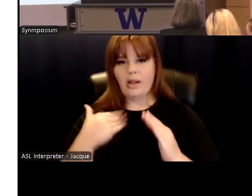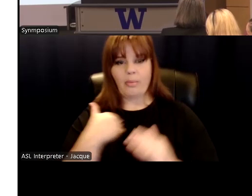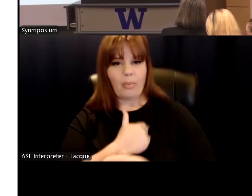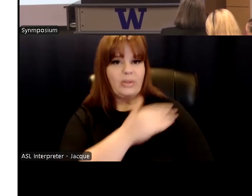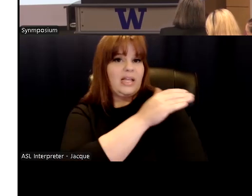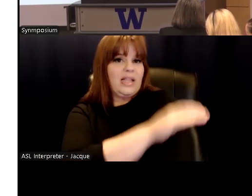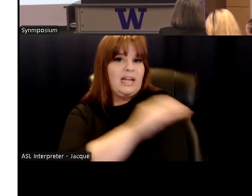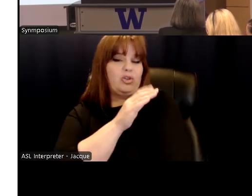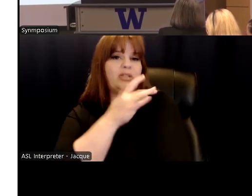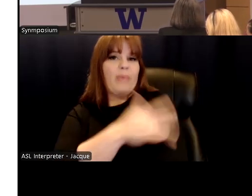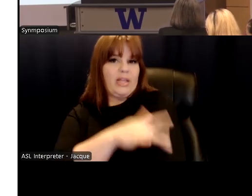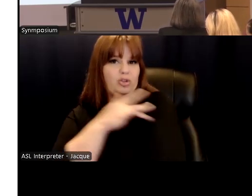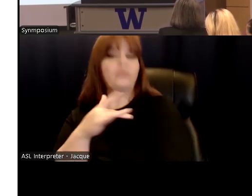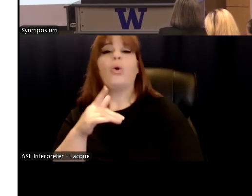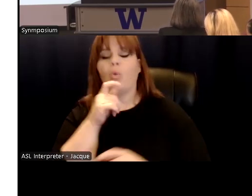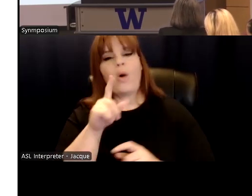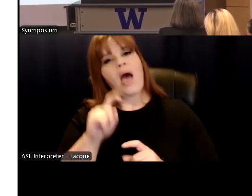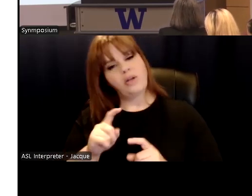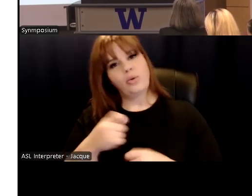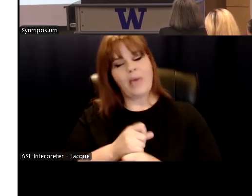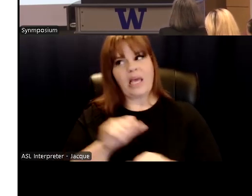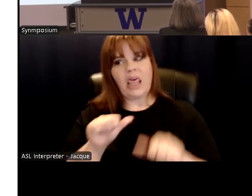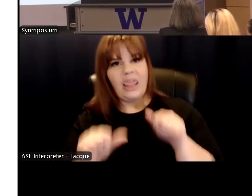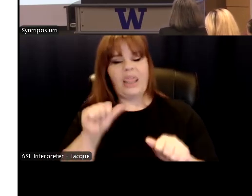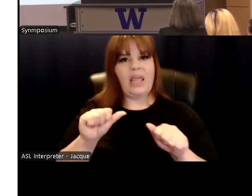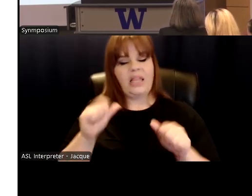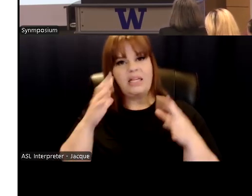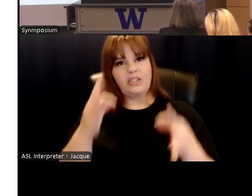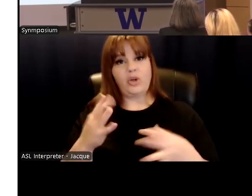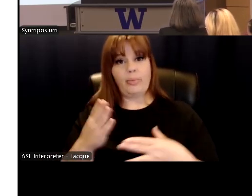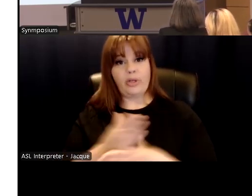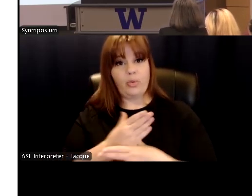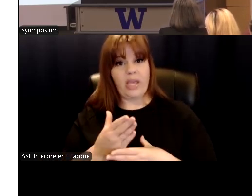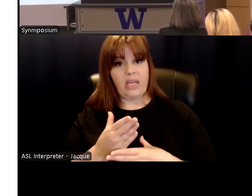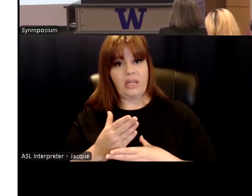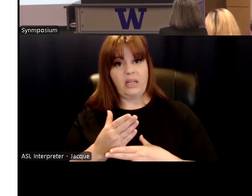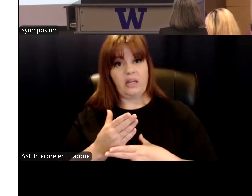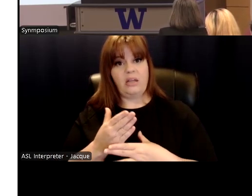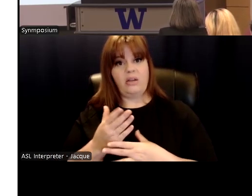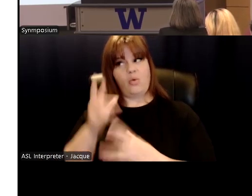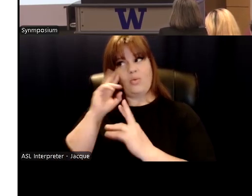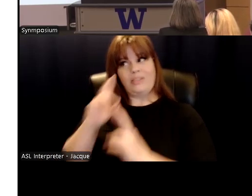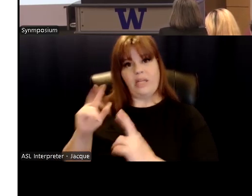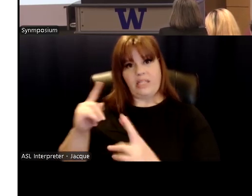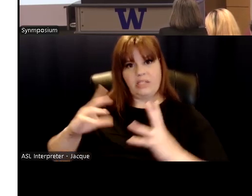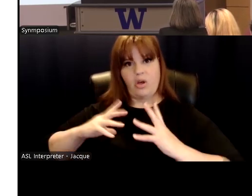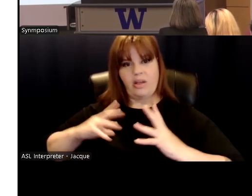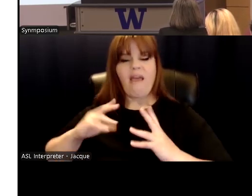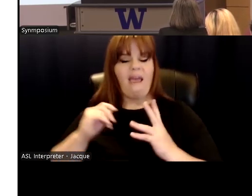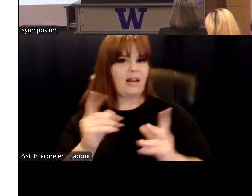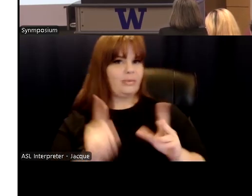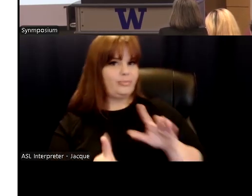and patients who had to make the difficult decision between observing this holiday and attending the symposium